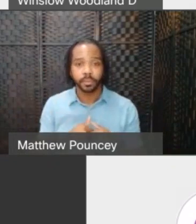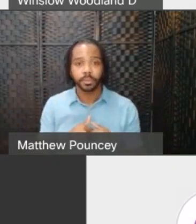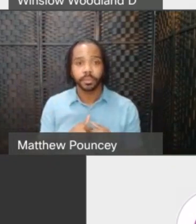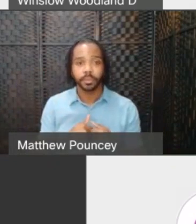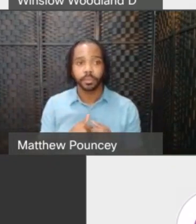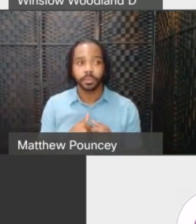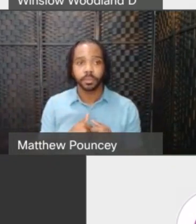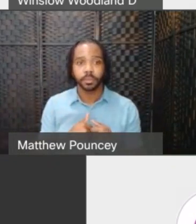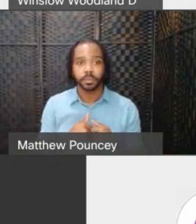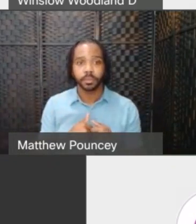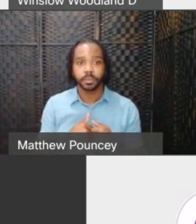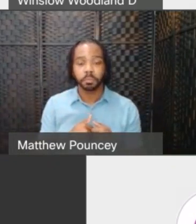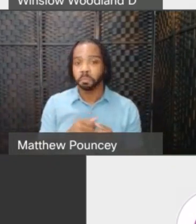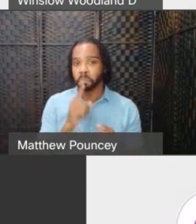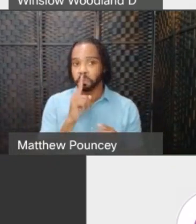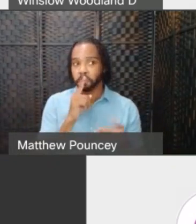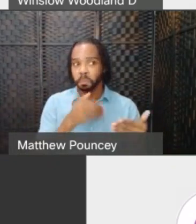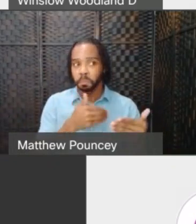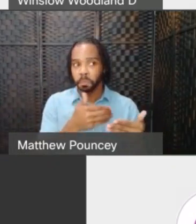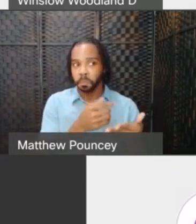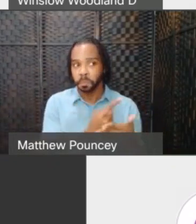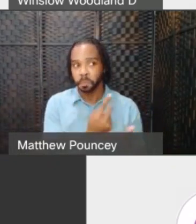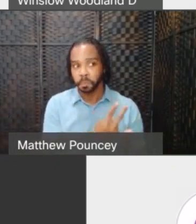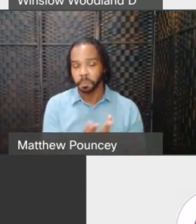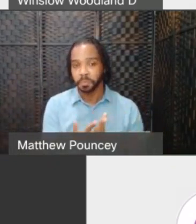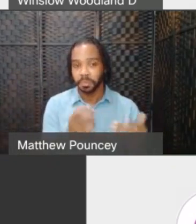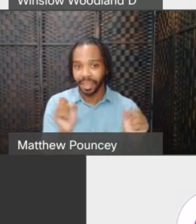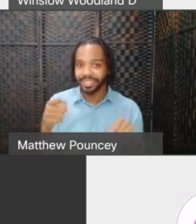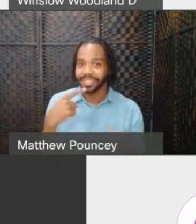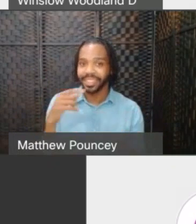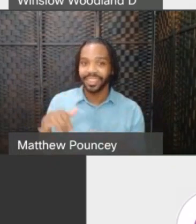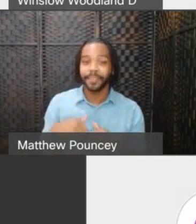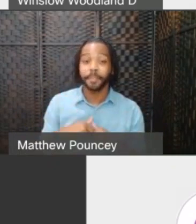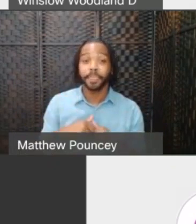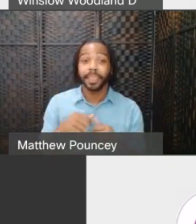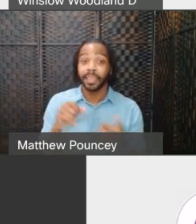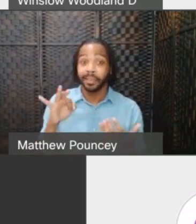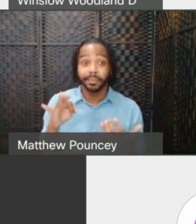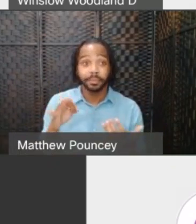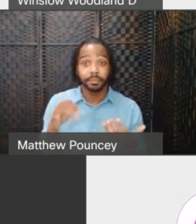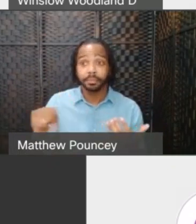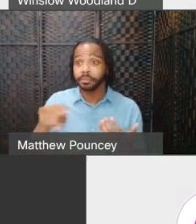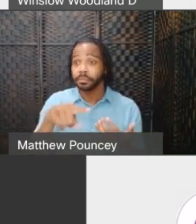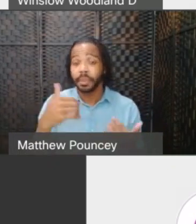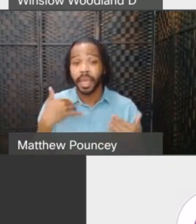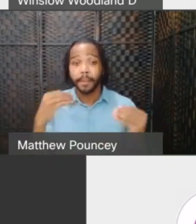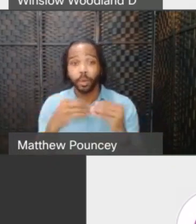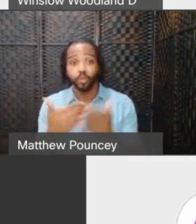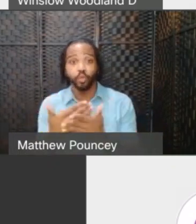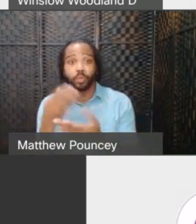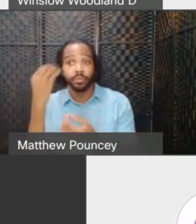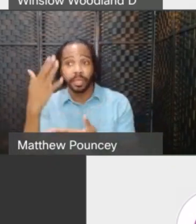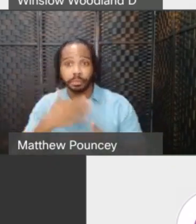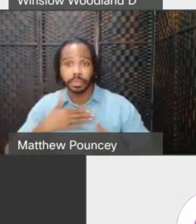It's not forthcoming in the next week or two, I can say that. And if someone has a more current update, please provide